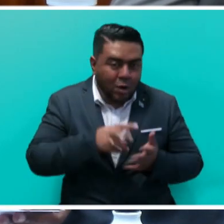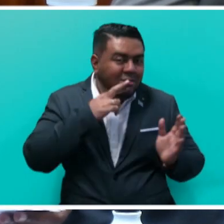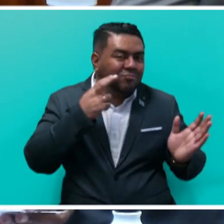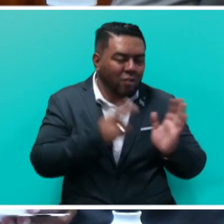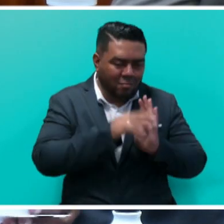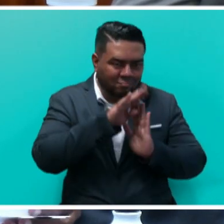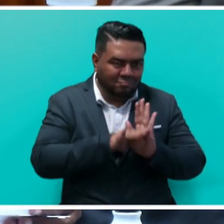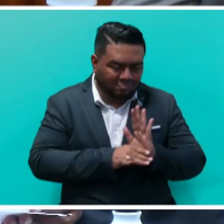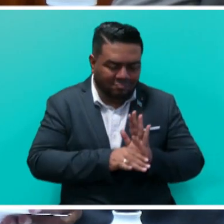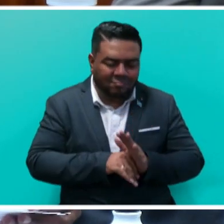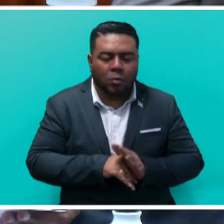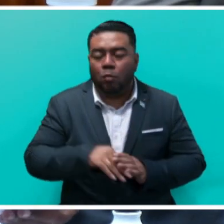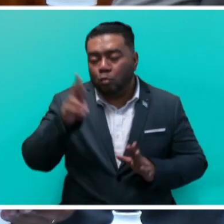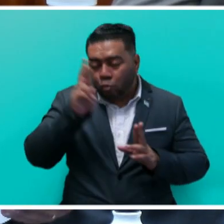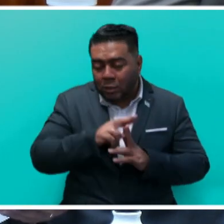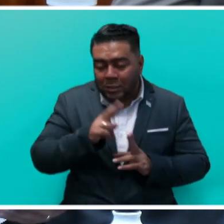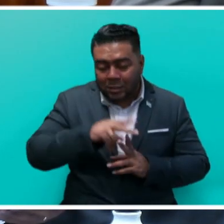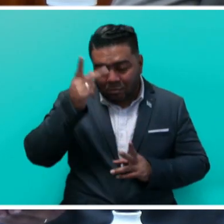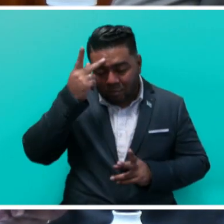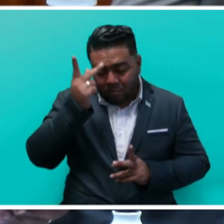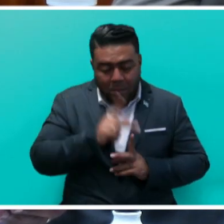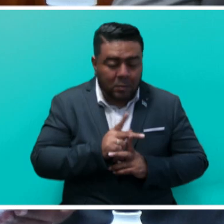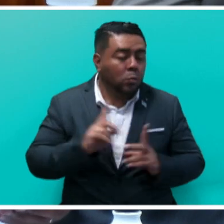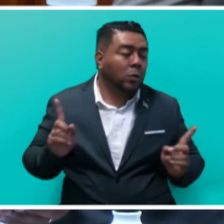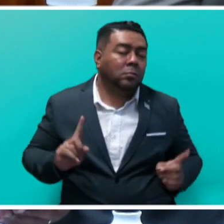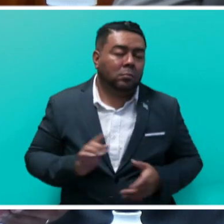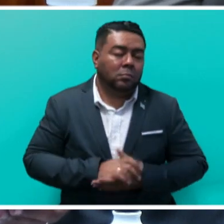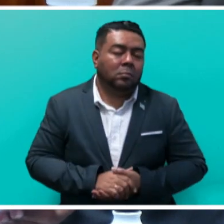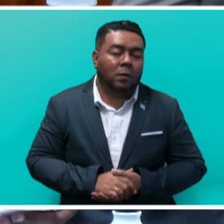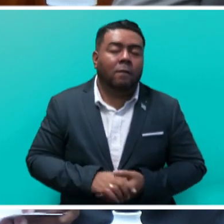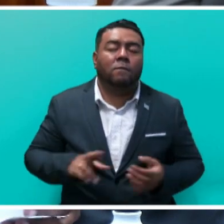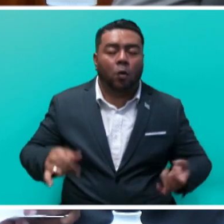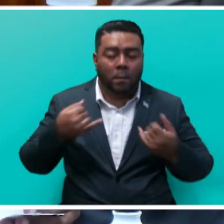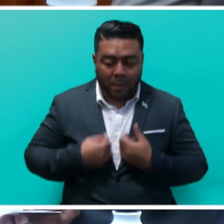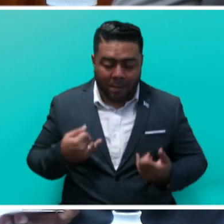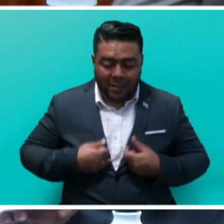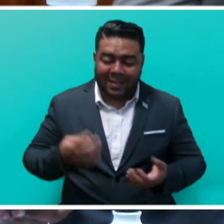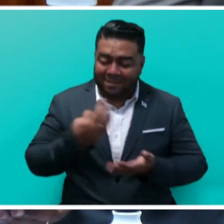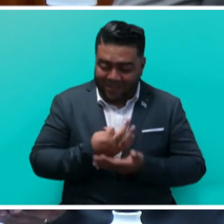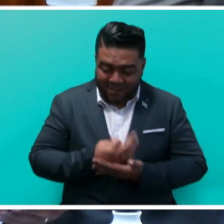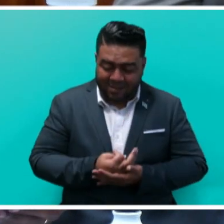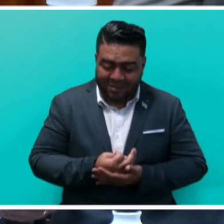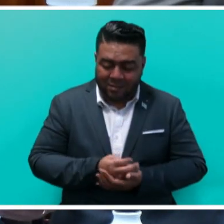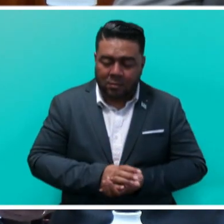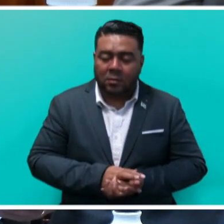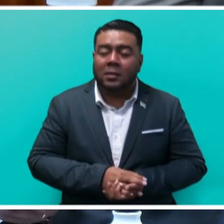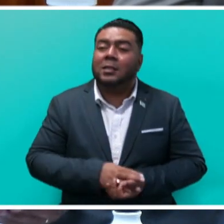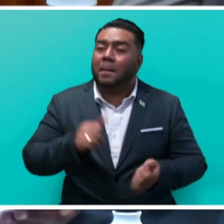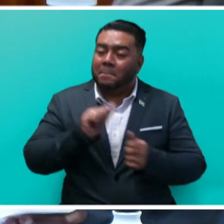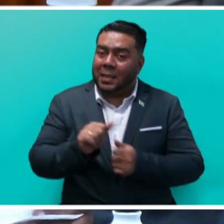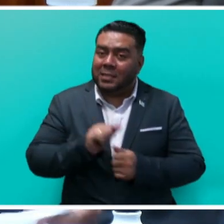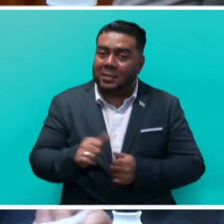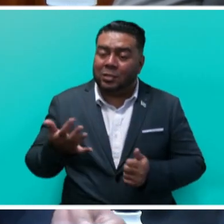reasons. And in that includes the administrative burden for implementing fees, that it was in the best interest of